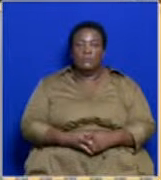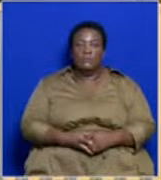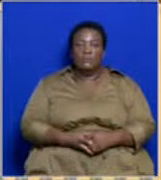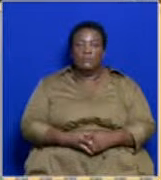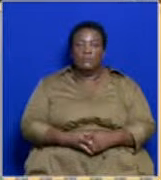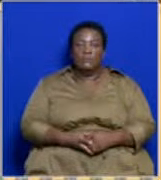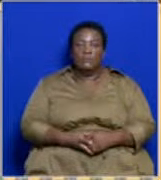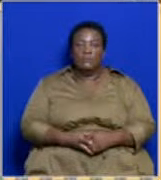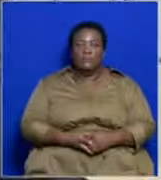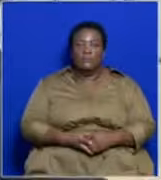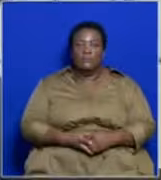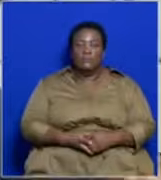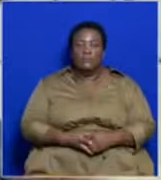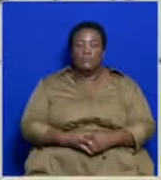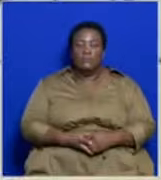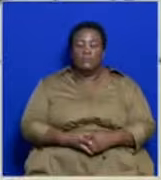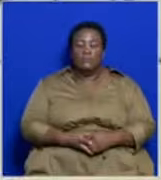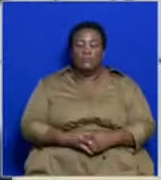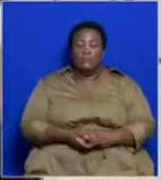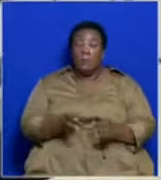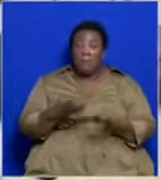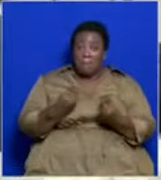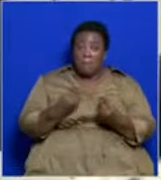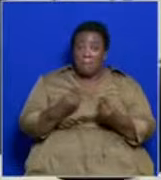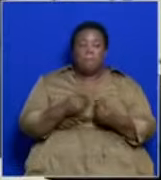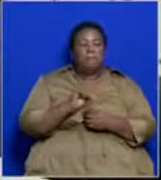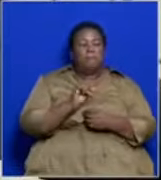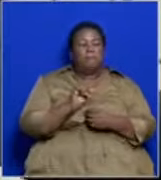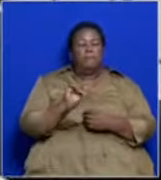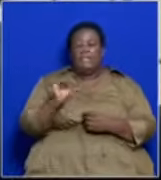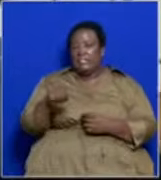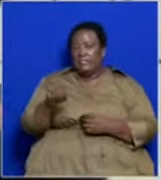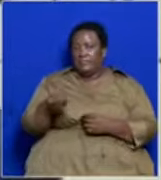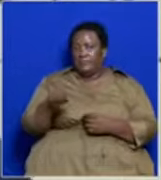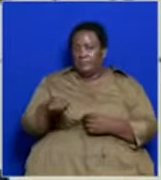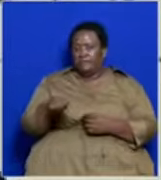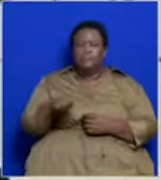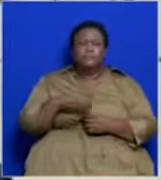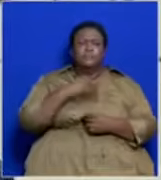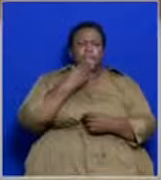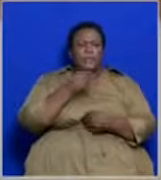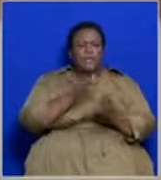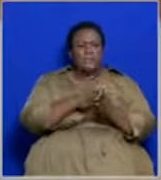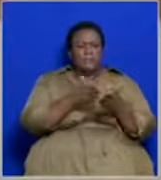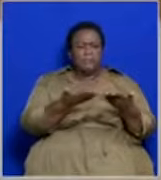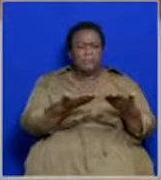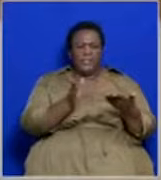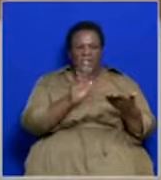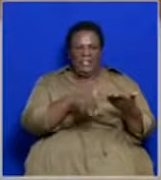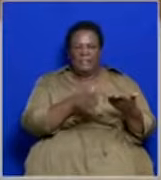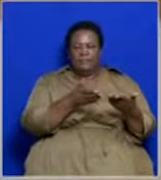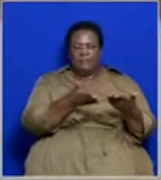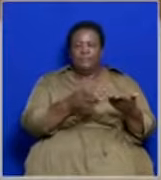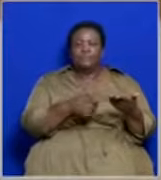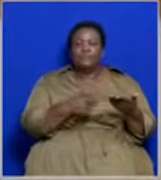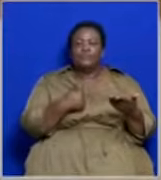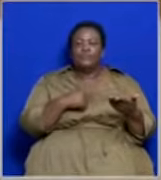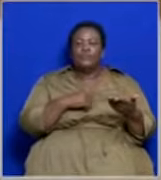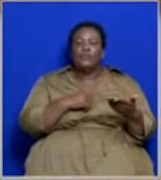Have you located it? Yes. Please keep it open. We will be referring to some parts of that